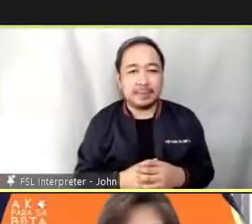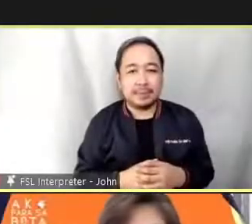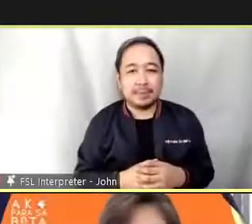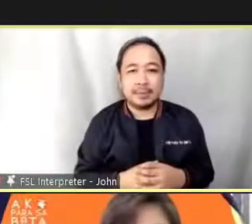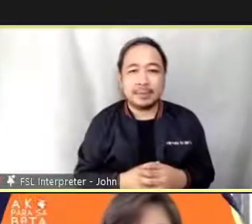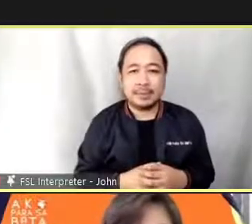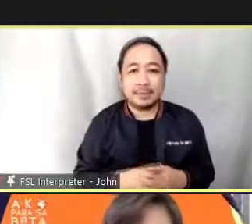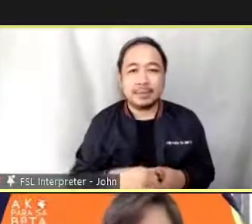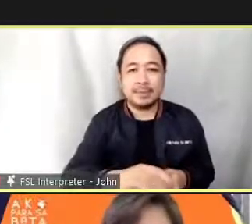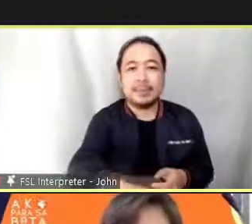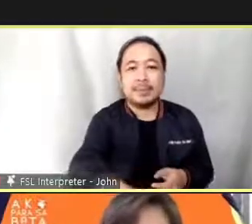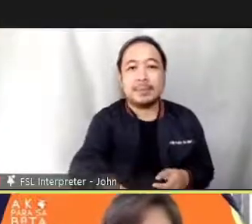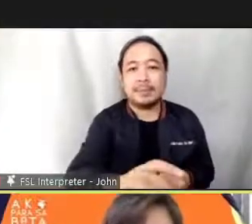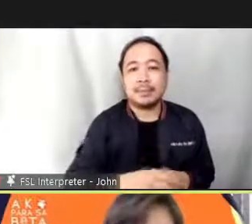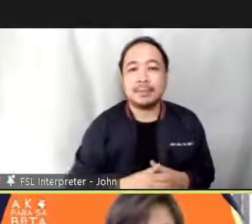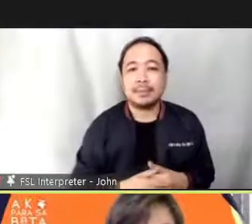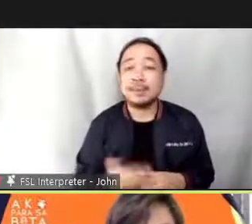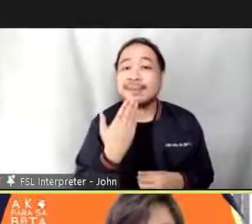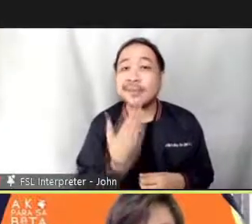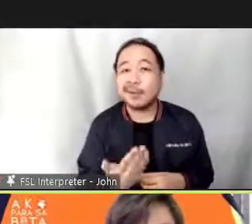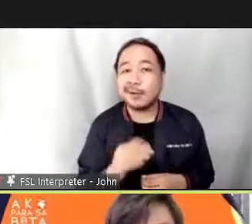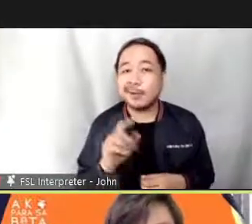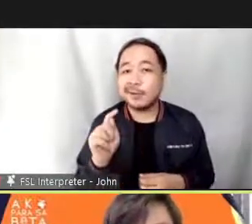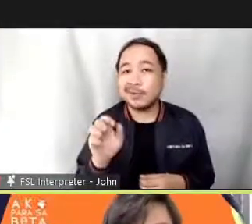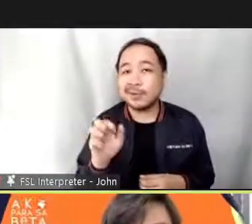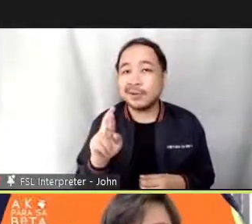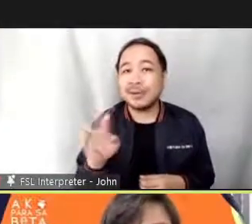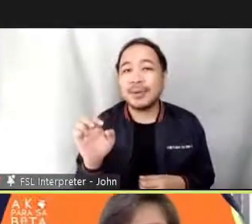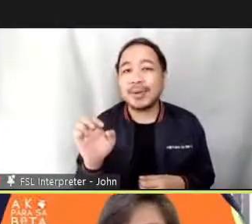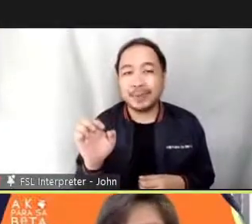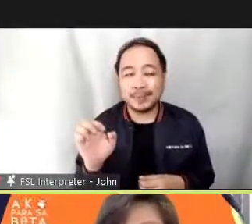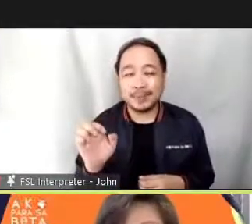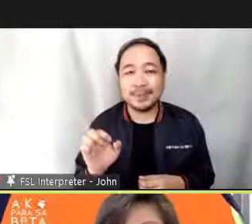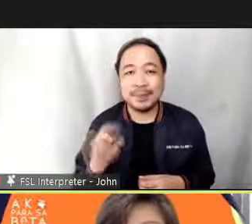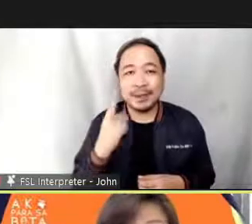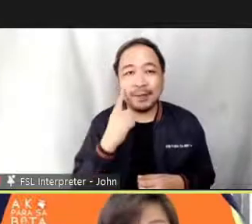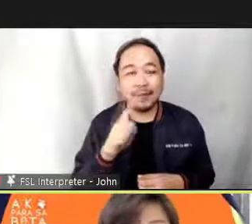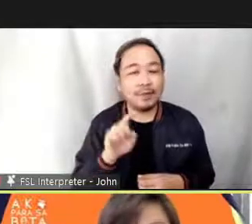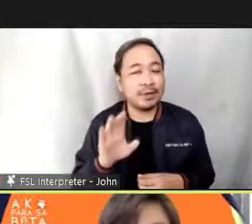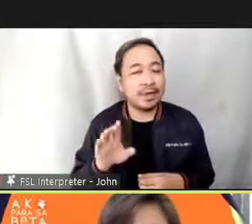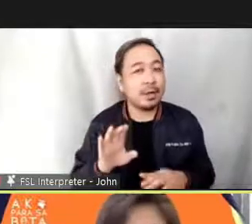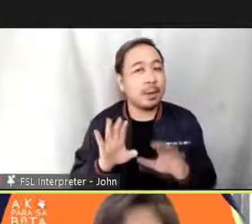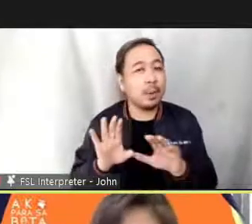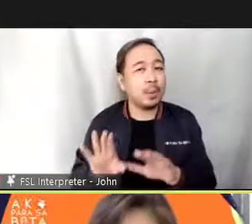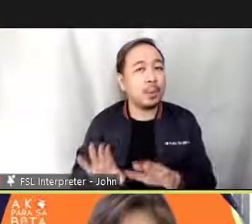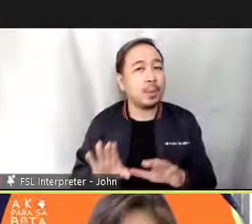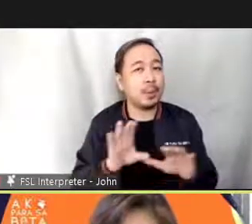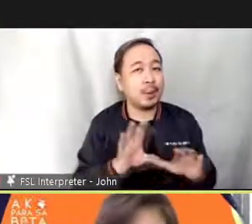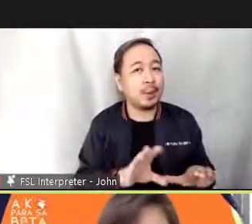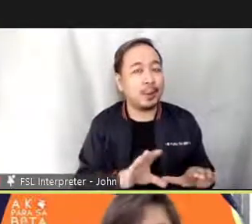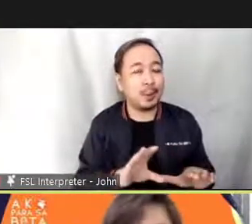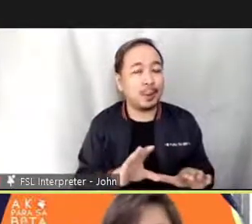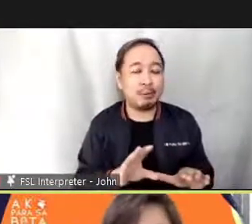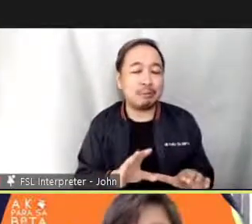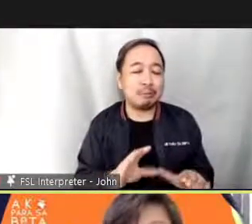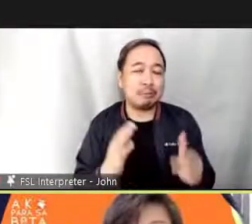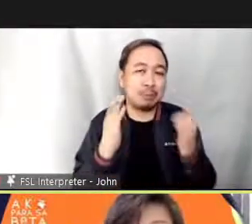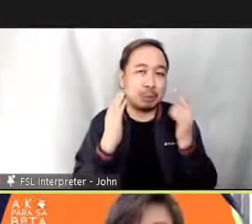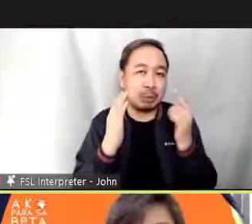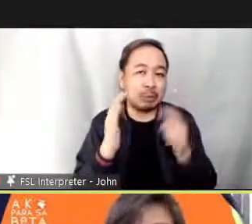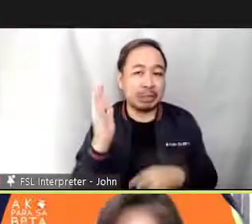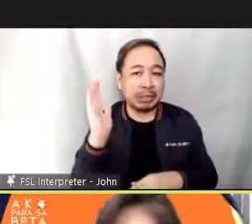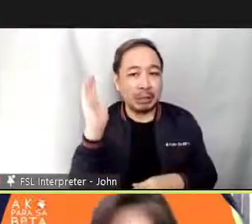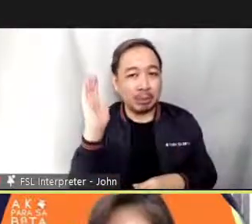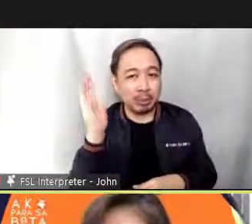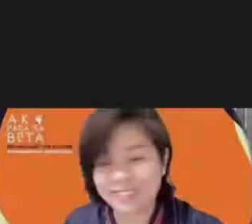Thank you very much, Ms. Tere. Thank you very much for that calm and cool presentation. Okay, only Ms.